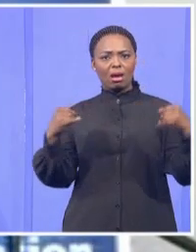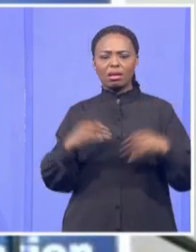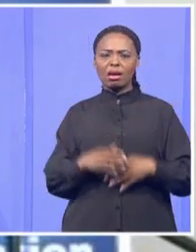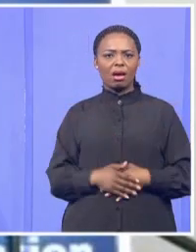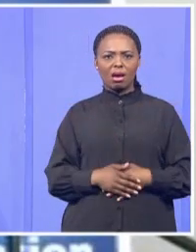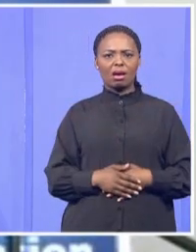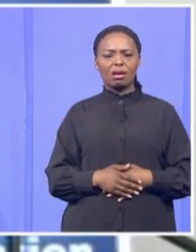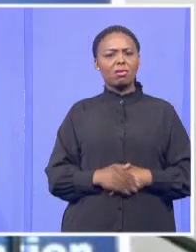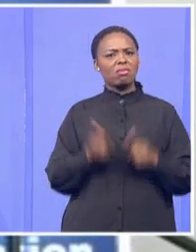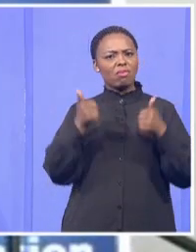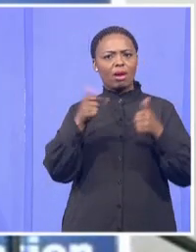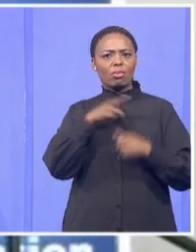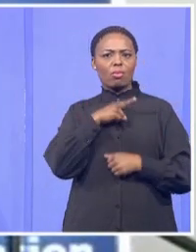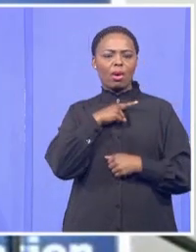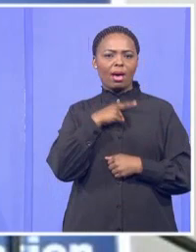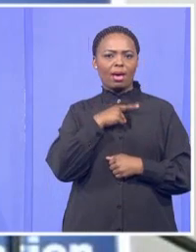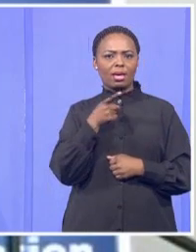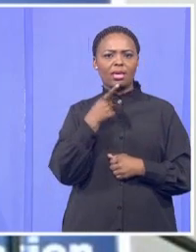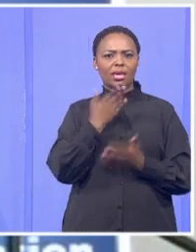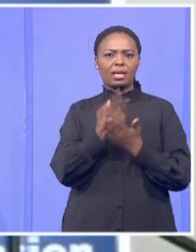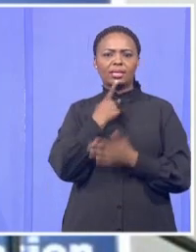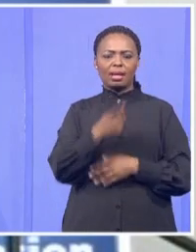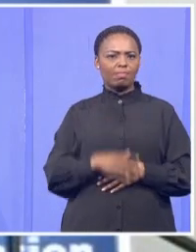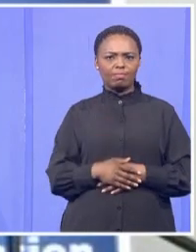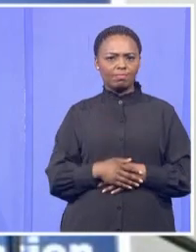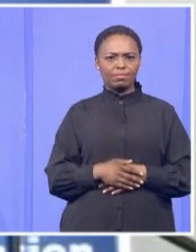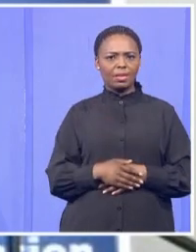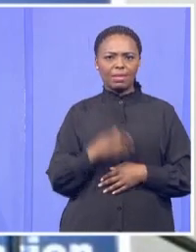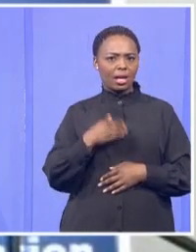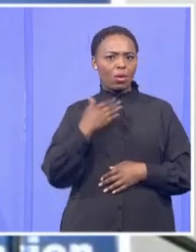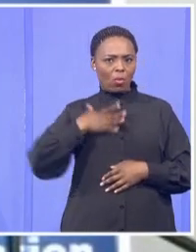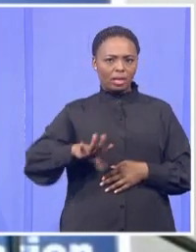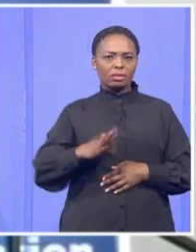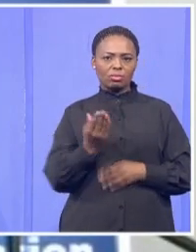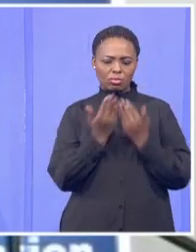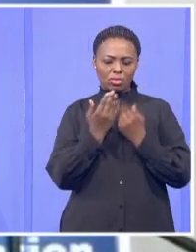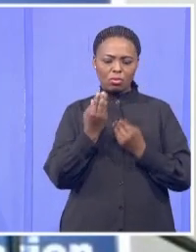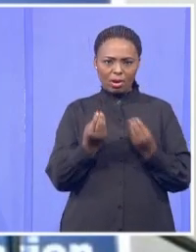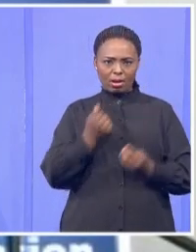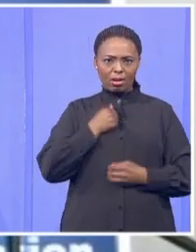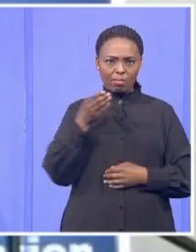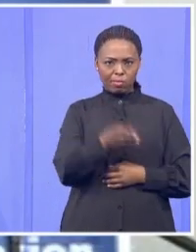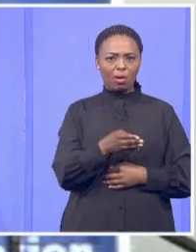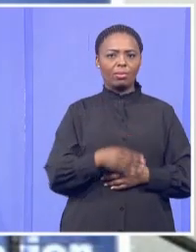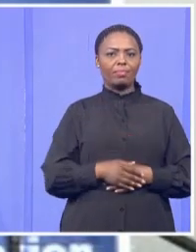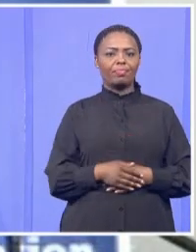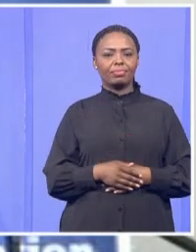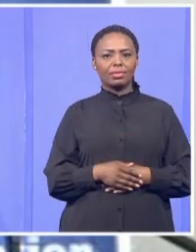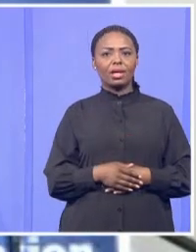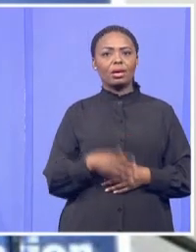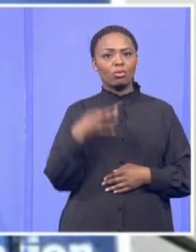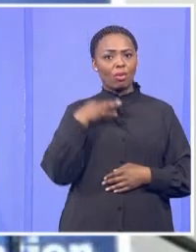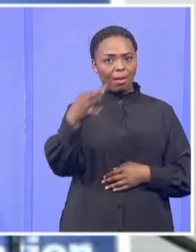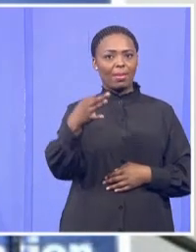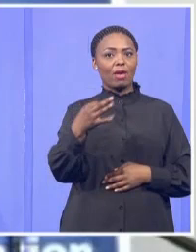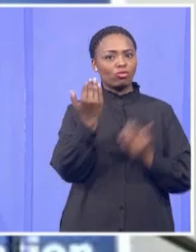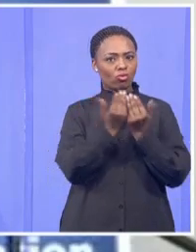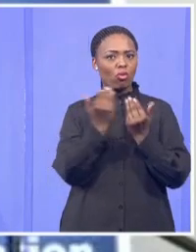can object if you have placed your child at the school you don't want, but remember, we didn't thumbsuck the school, you applied for that